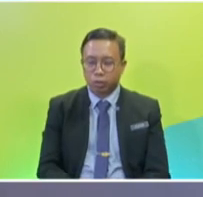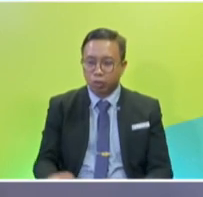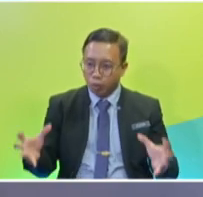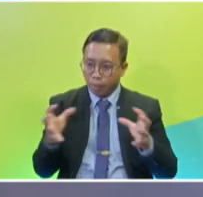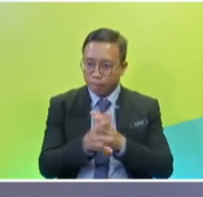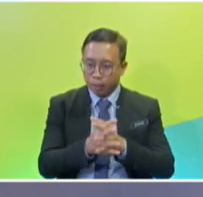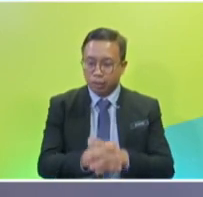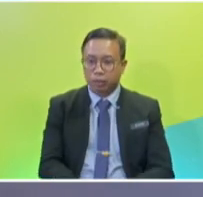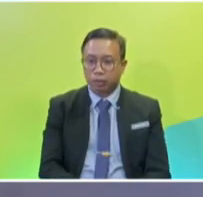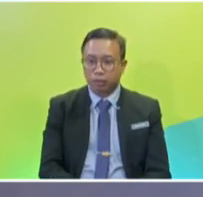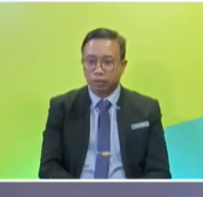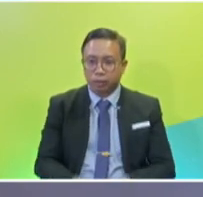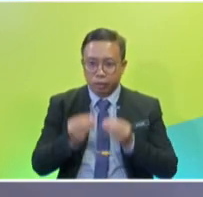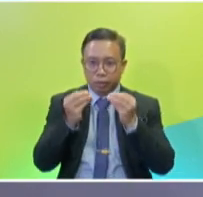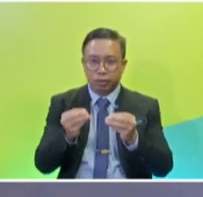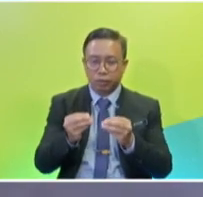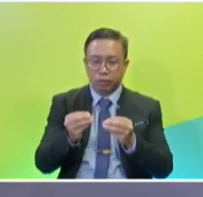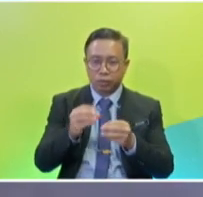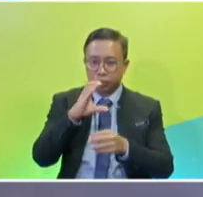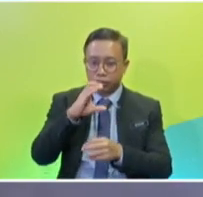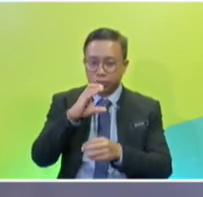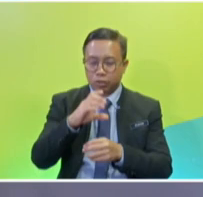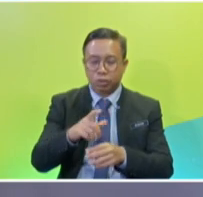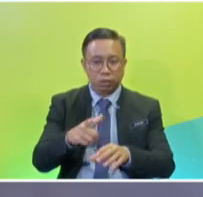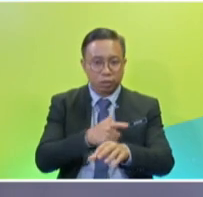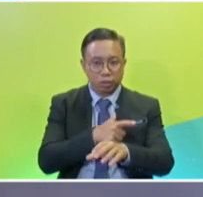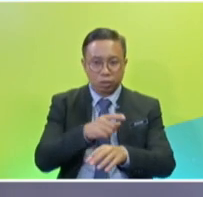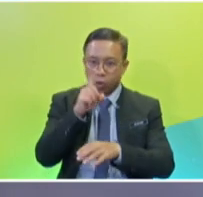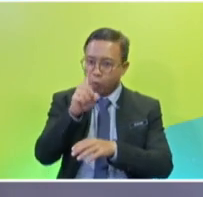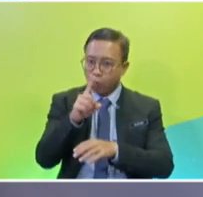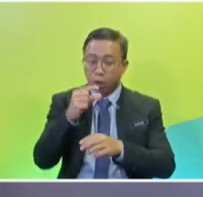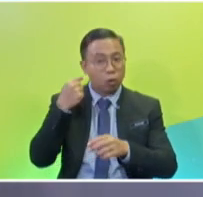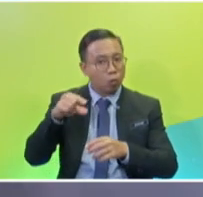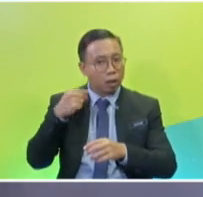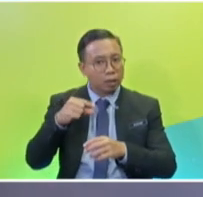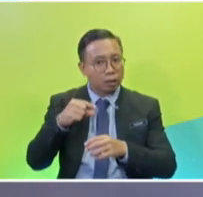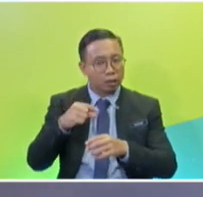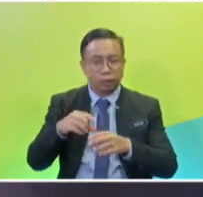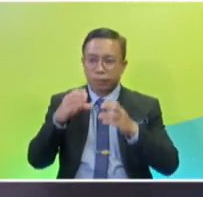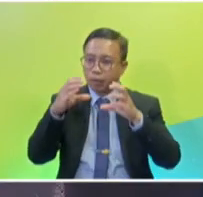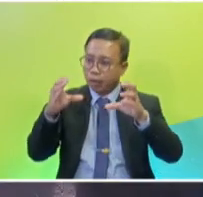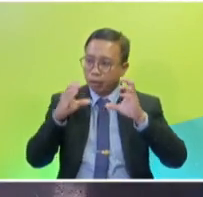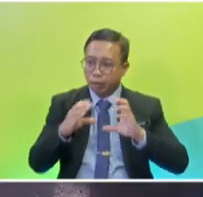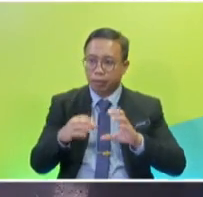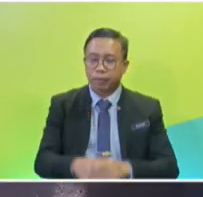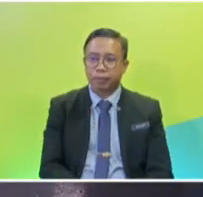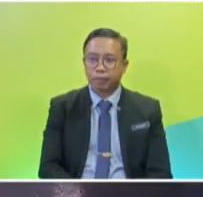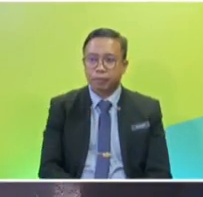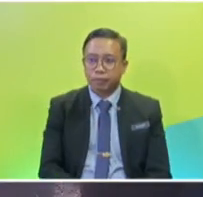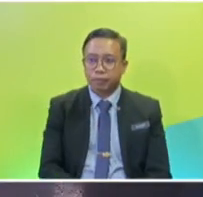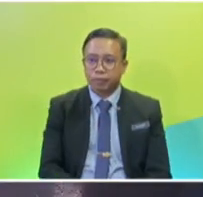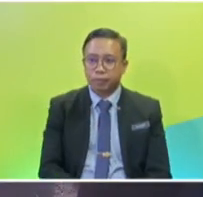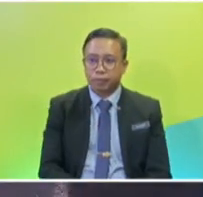them, that gives you a C length of one quality paragraph. I'm learning new things in this segment.